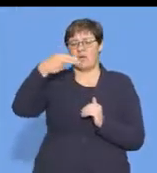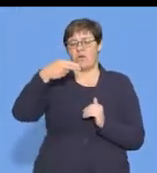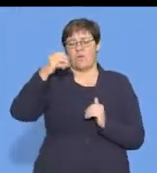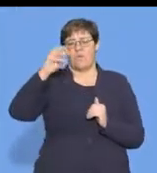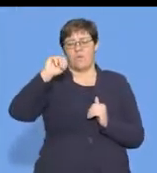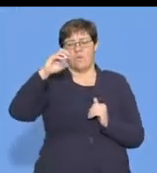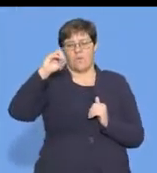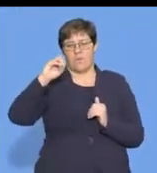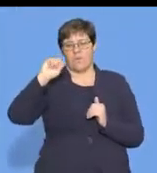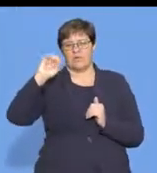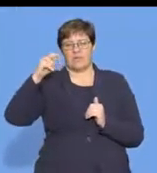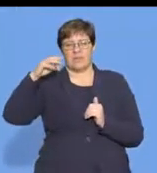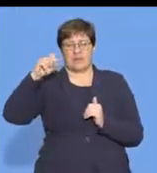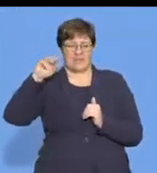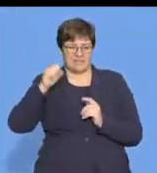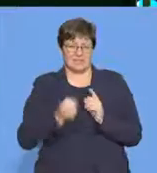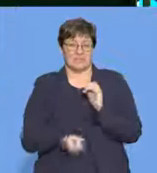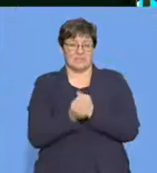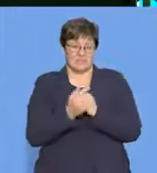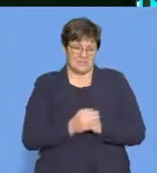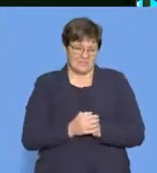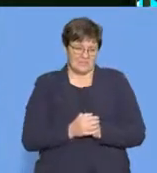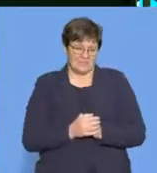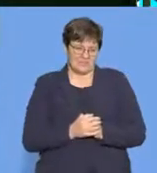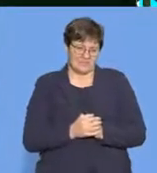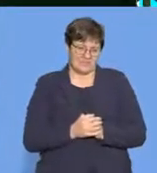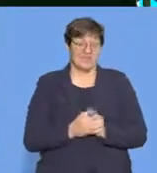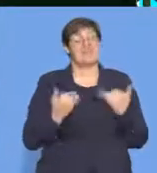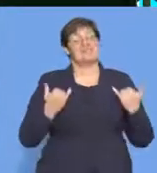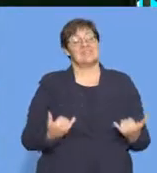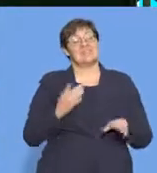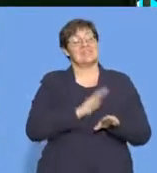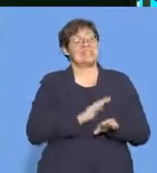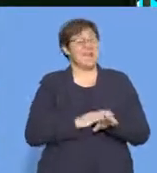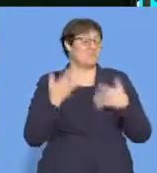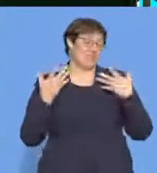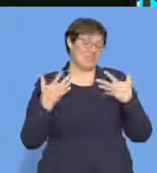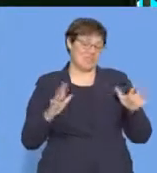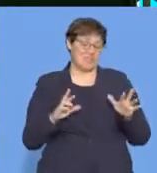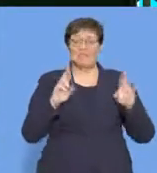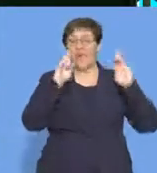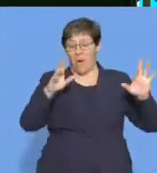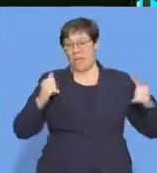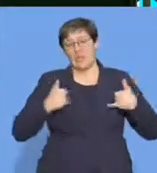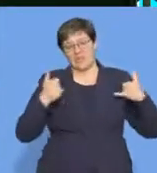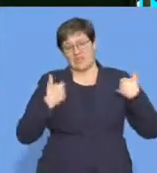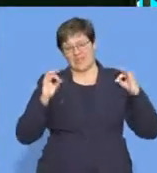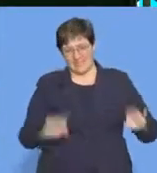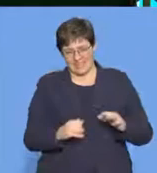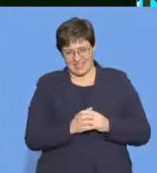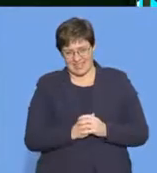sapiens. Okay, well, that's all we have time for today. I hope you've enjoyed the lesson. I